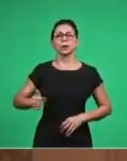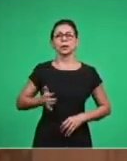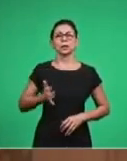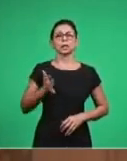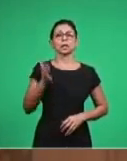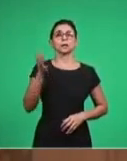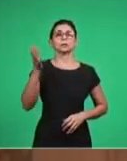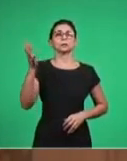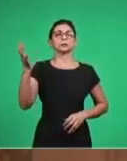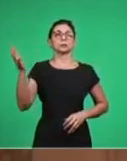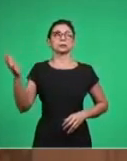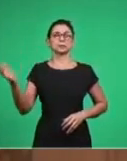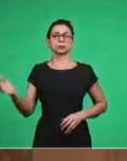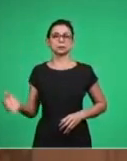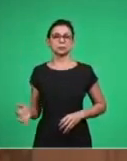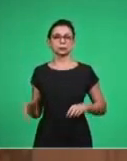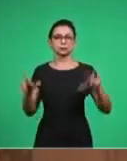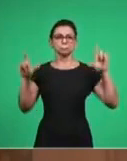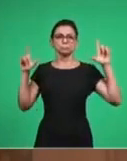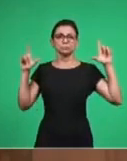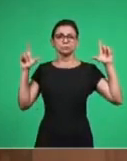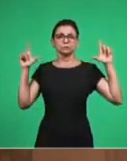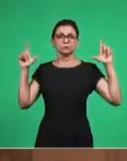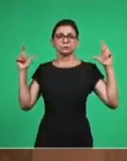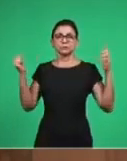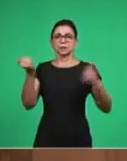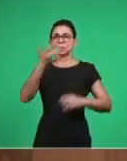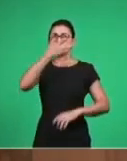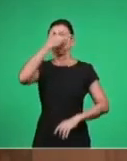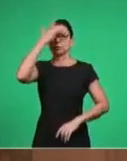And the will of the Lord